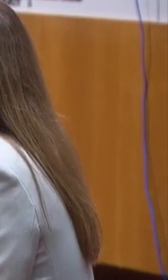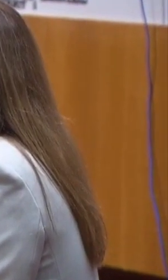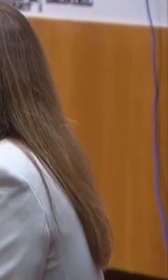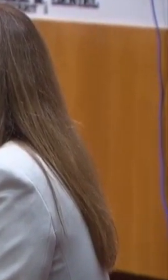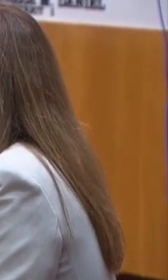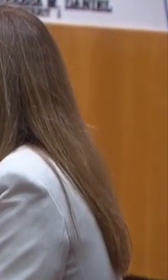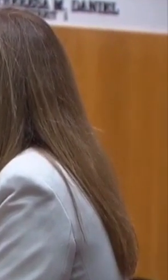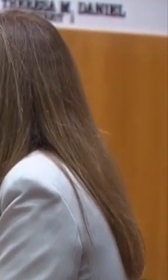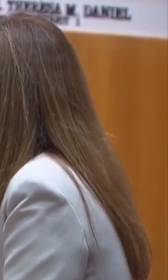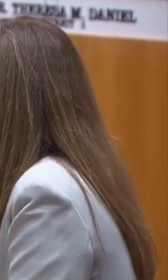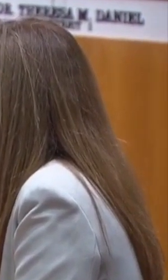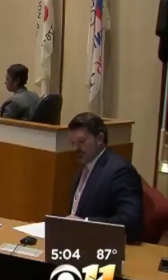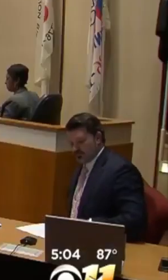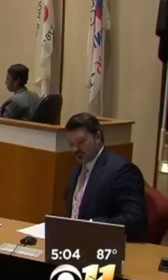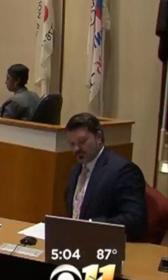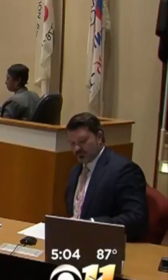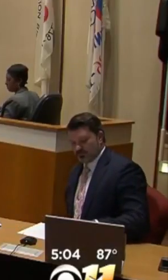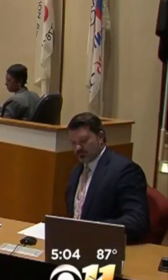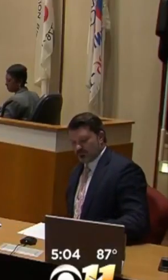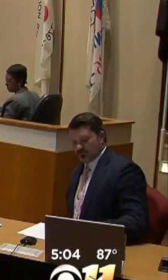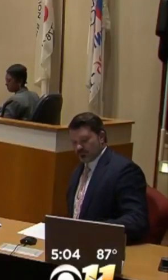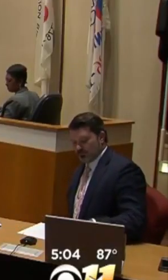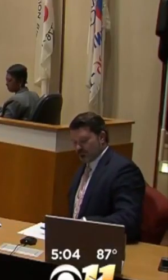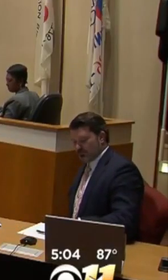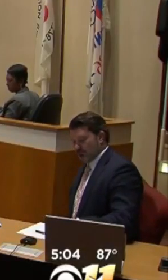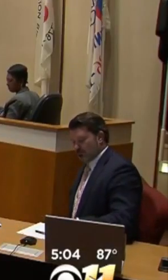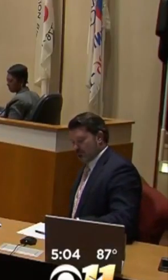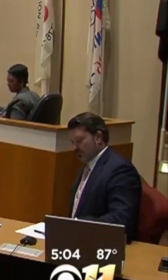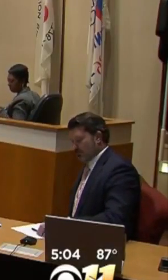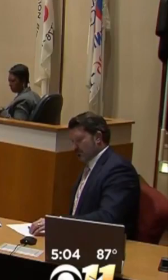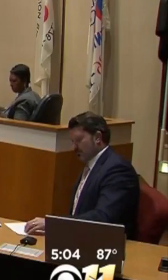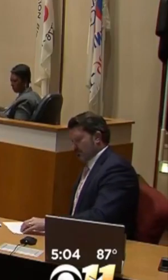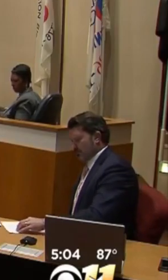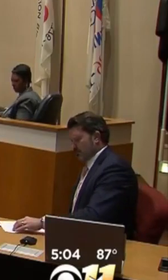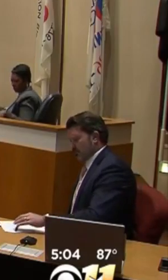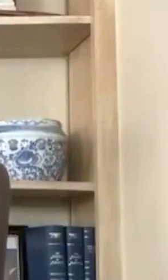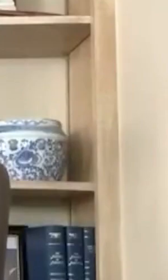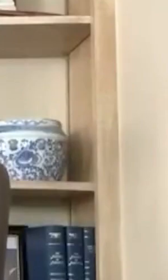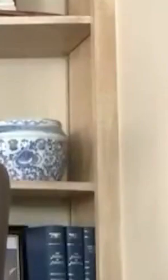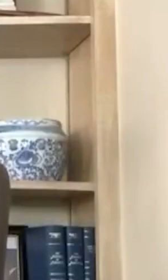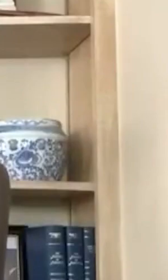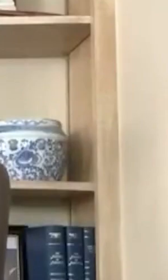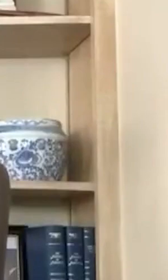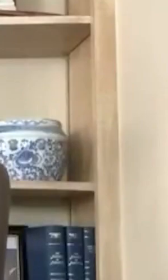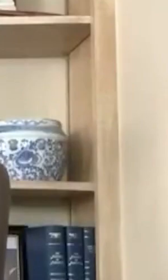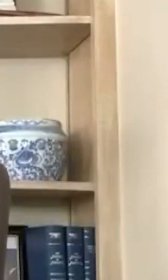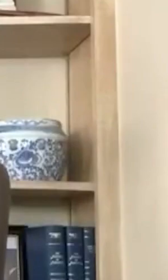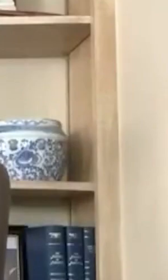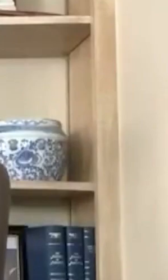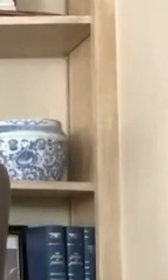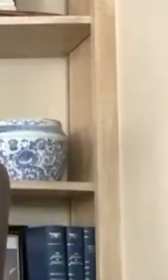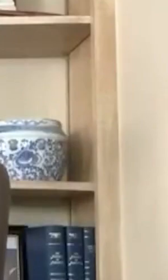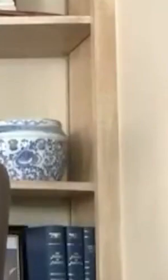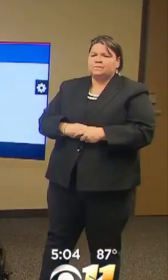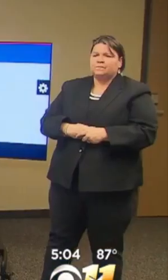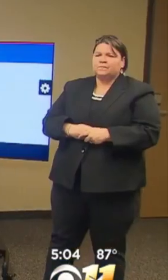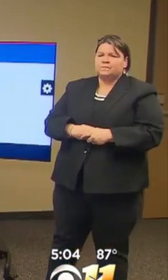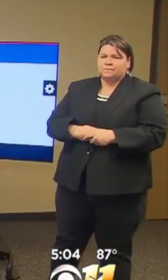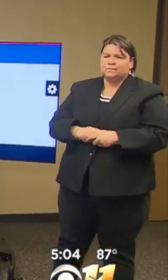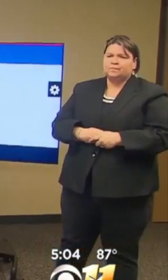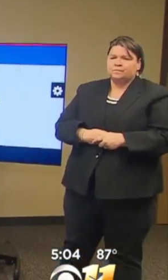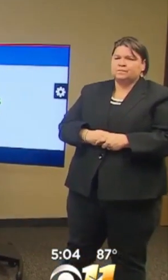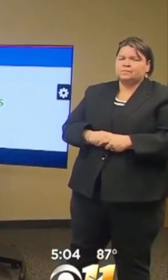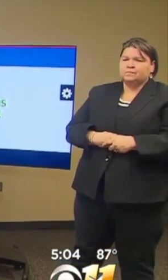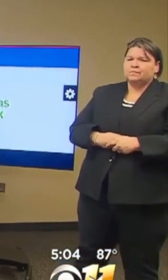Republican commissioners on the court are uniting to repeatedly vote down and restrict Judge Clay Jenkins, rebuke his actions,